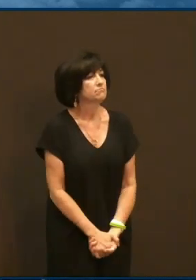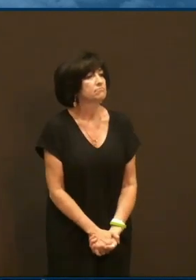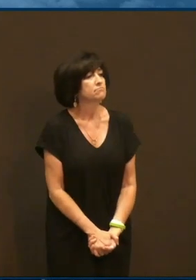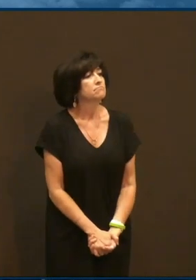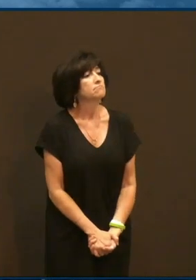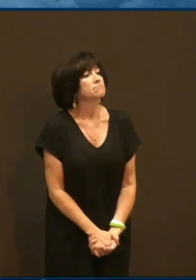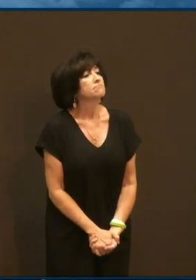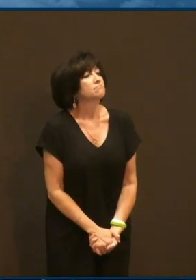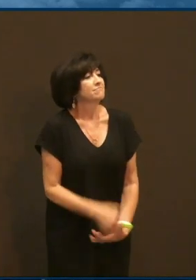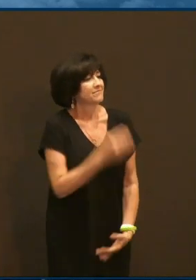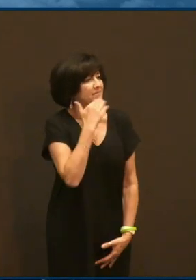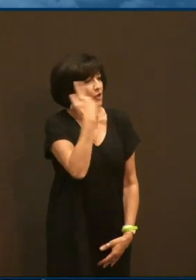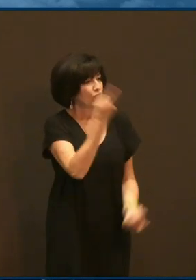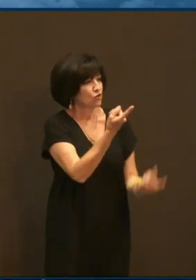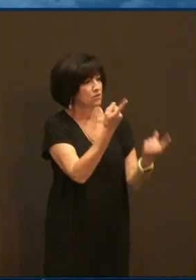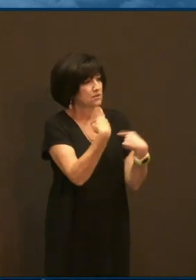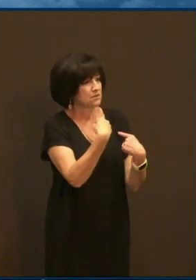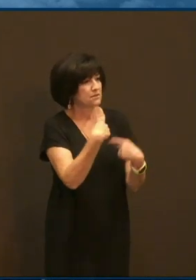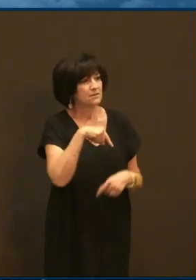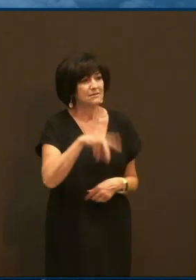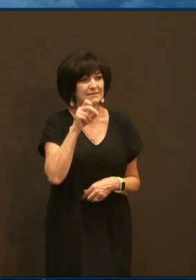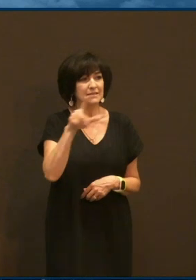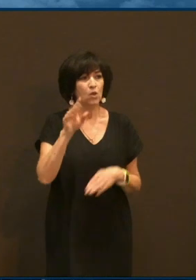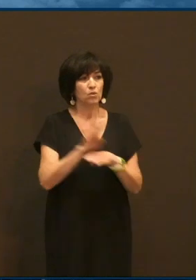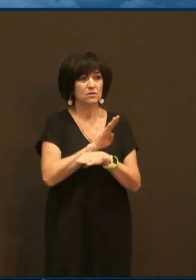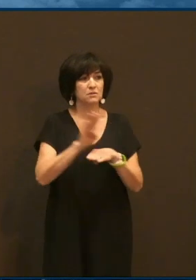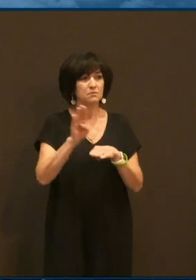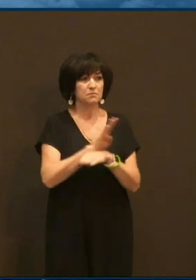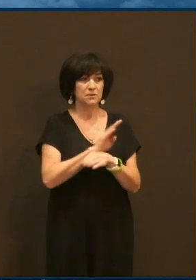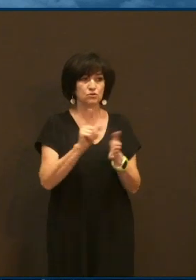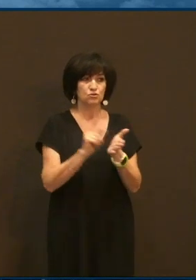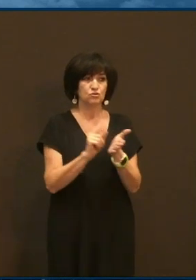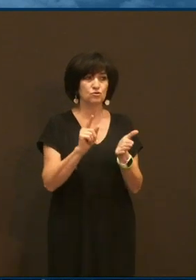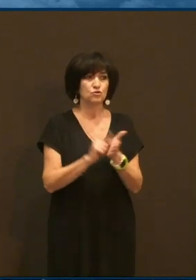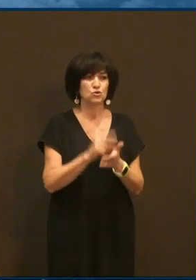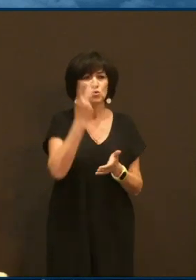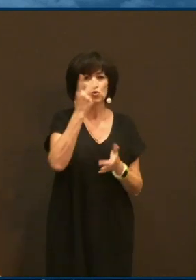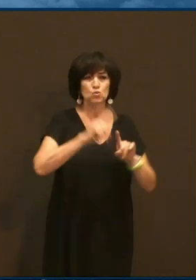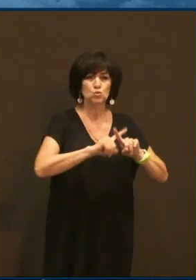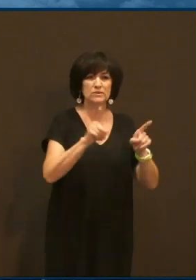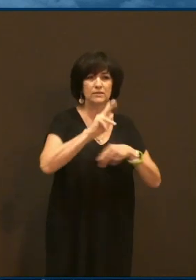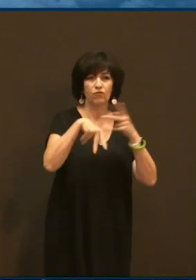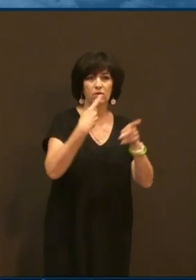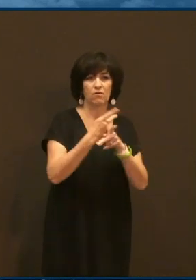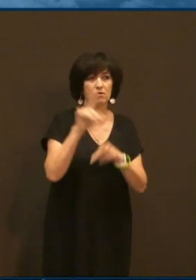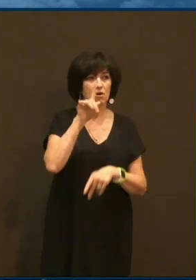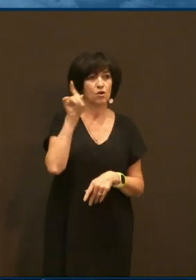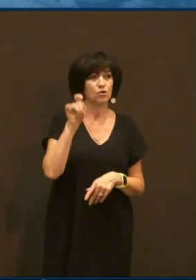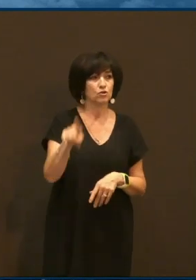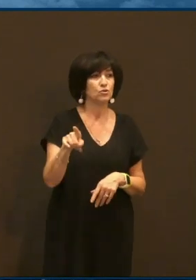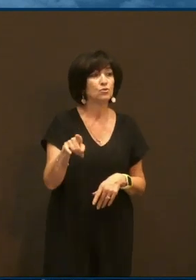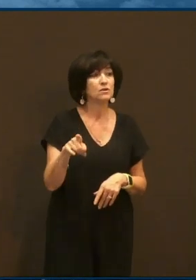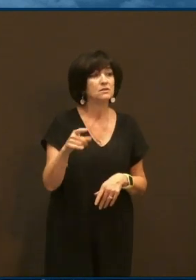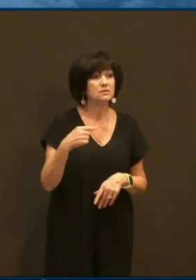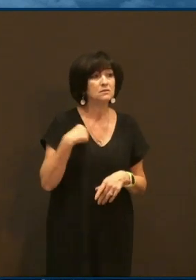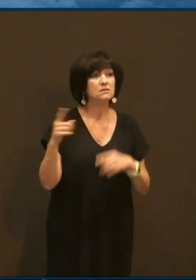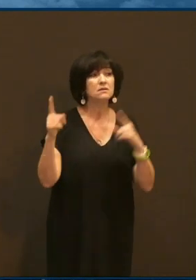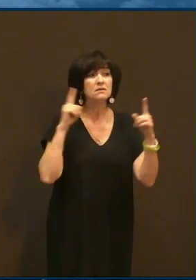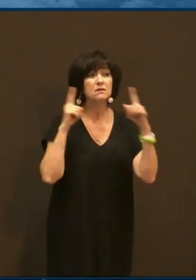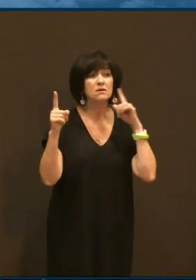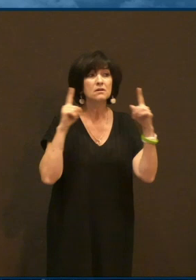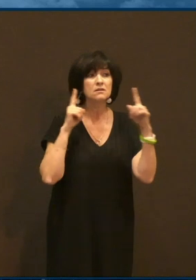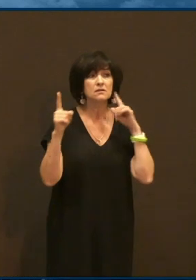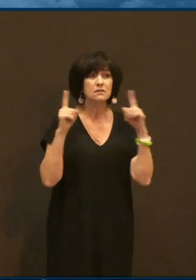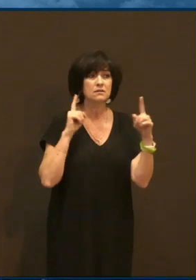Appreciate your time. Yeah, Chief thanks for Owens, coming. Delaware Business Times. Got two different kind of sets of questions. One, since I'm hearing about some of the